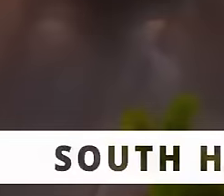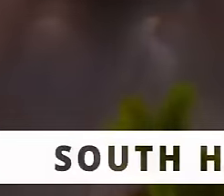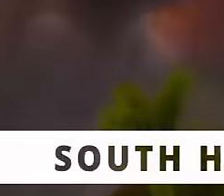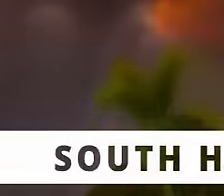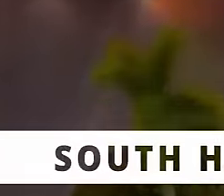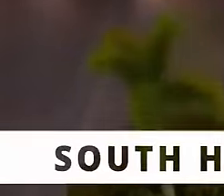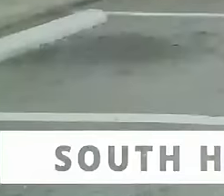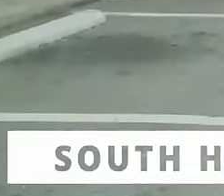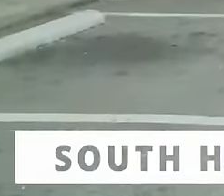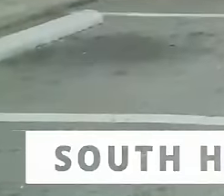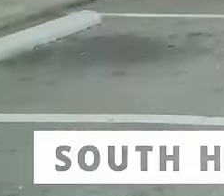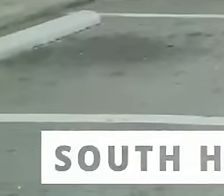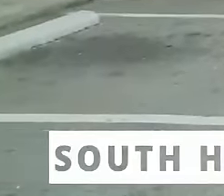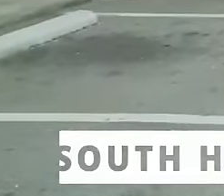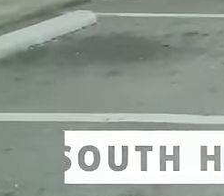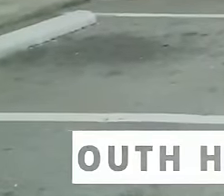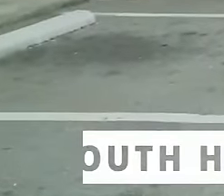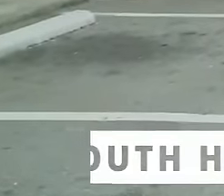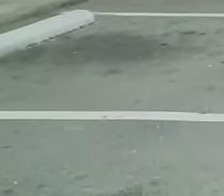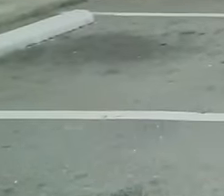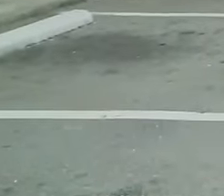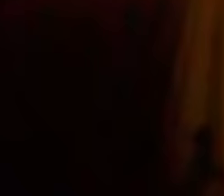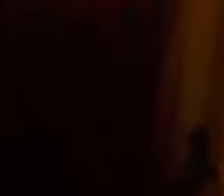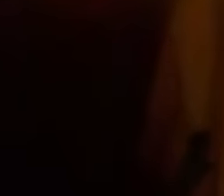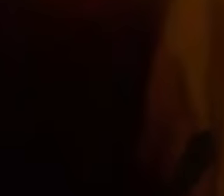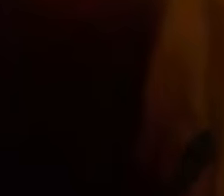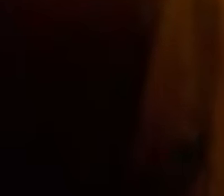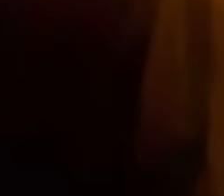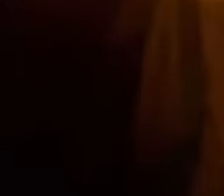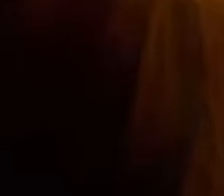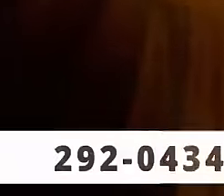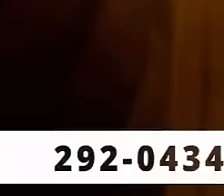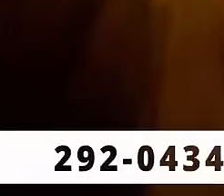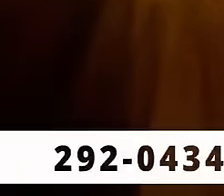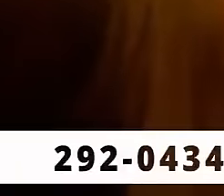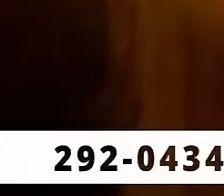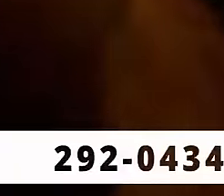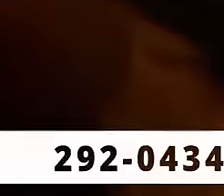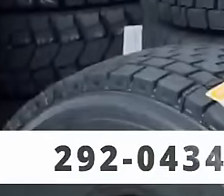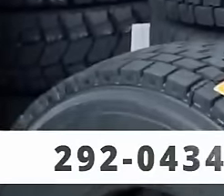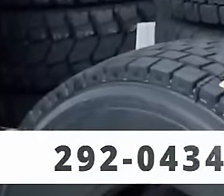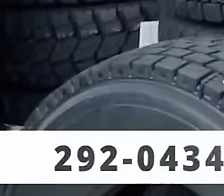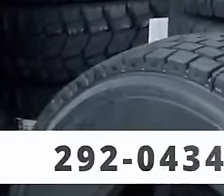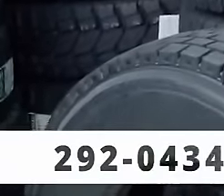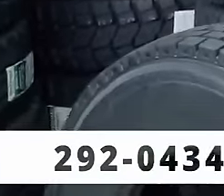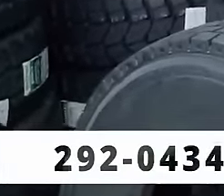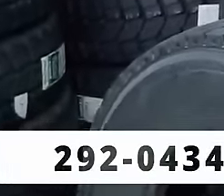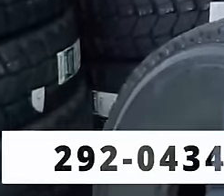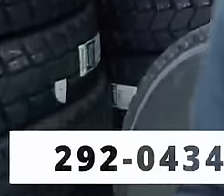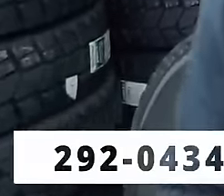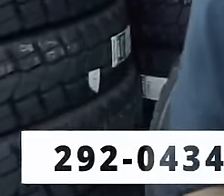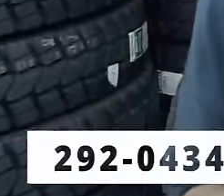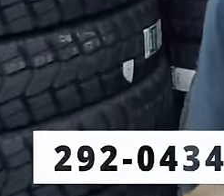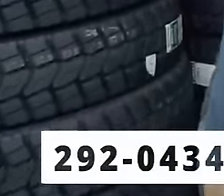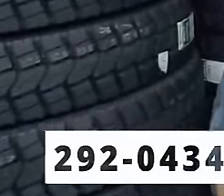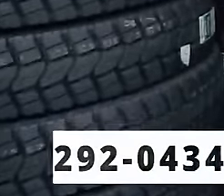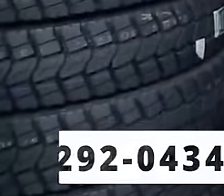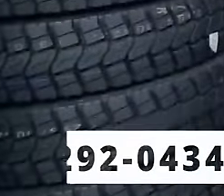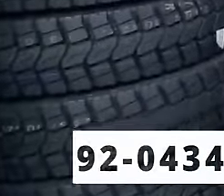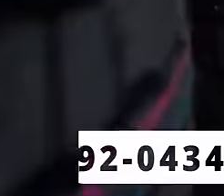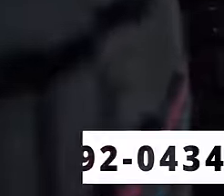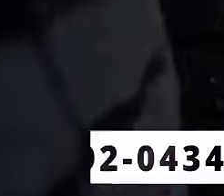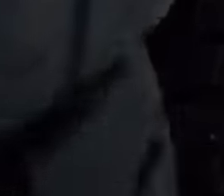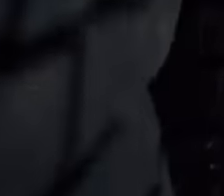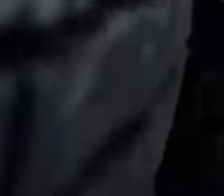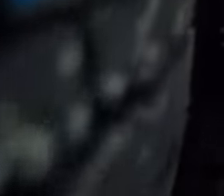Feel free to visit our showroom. We here at Annan Low Price Industrial Tires are proud to bring Step Rising, Greemax, and Duron to the